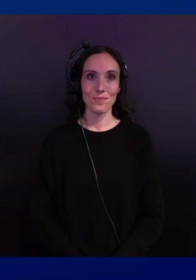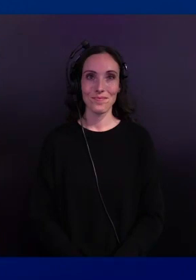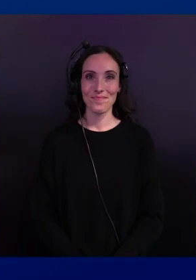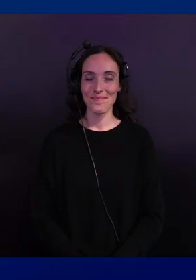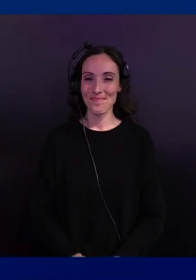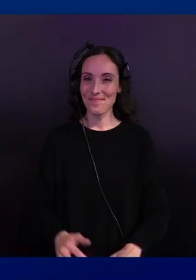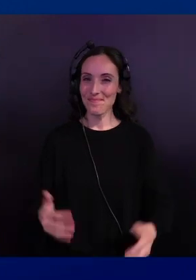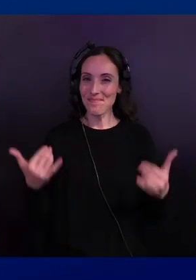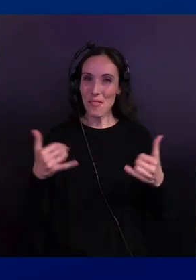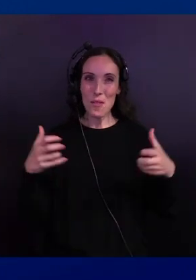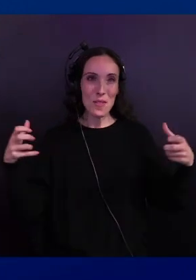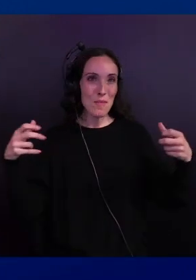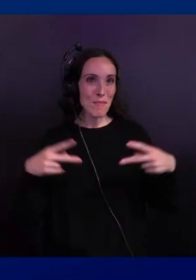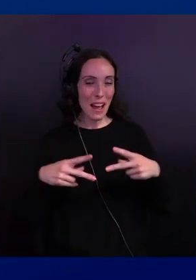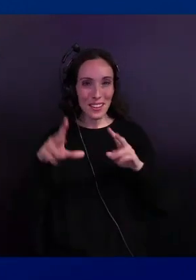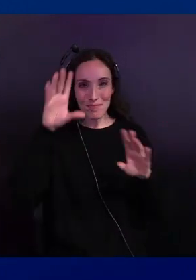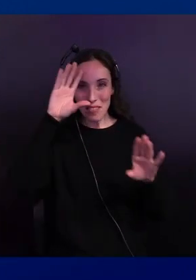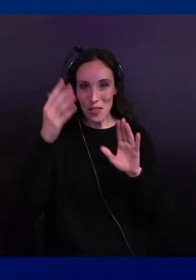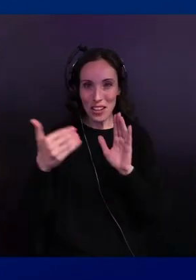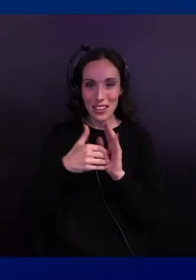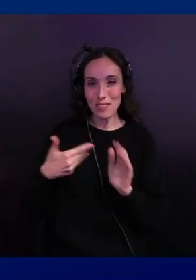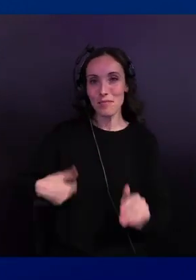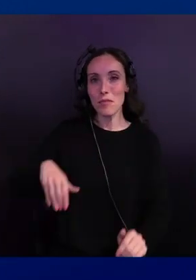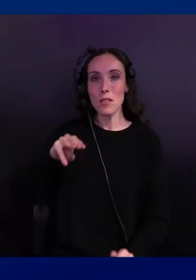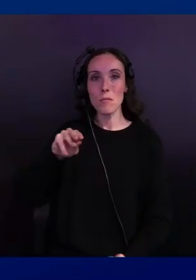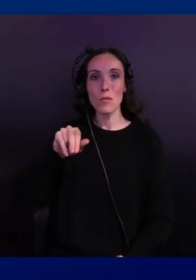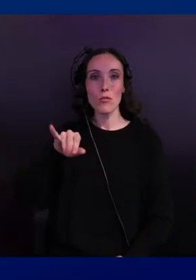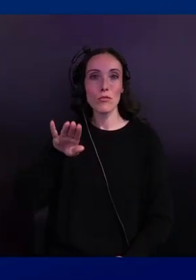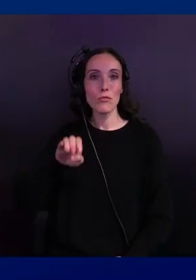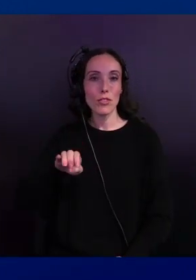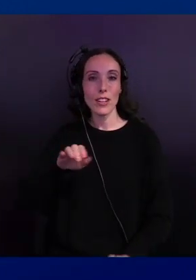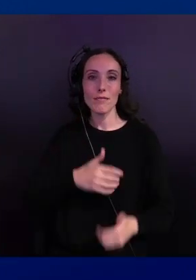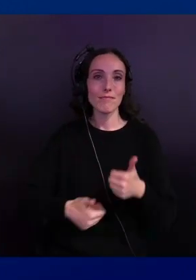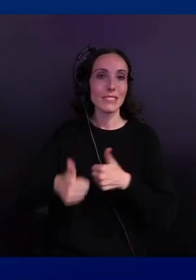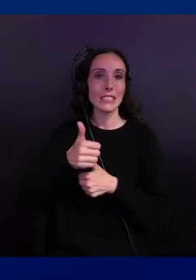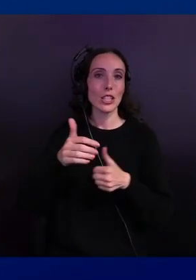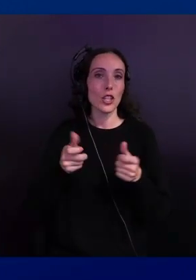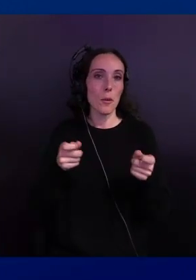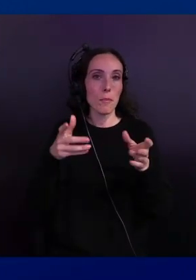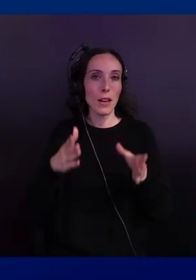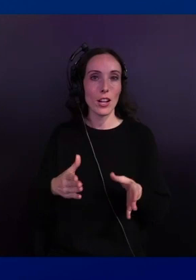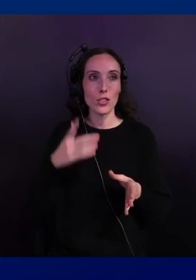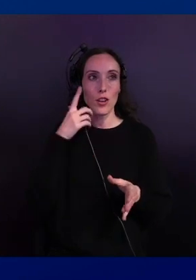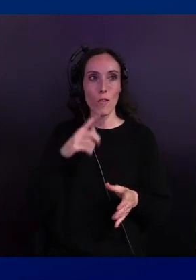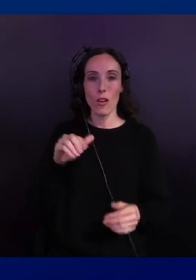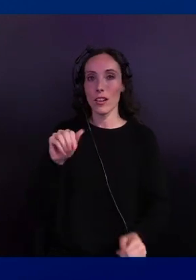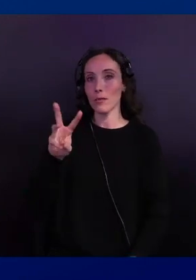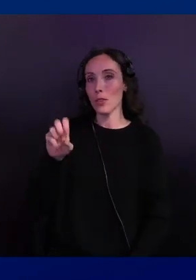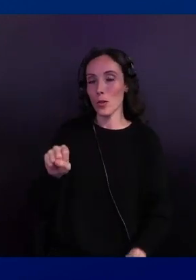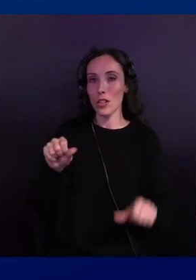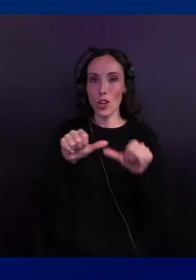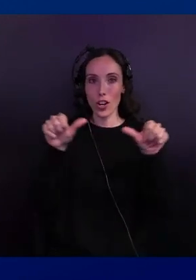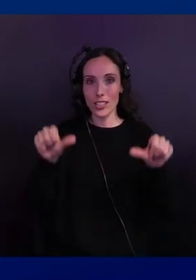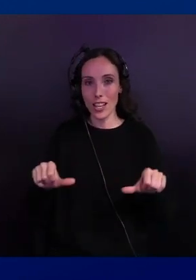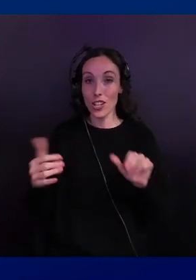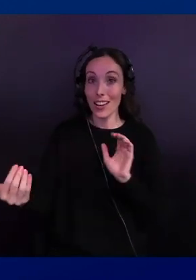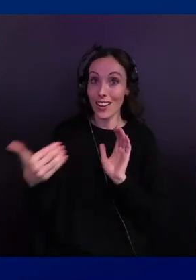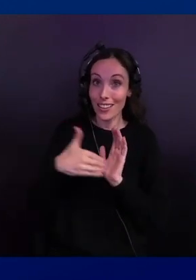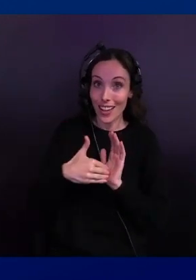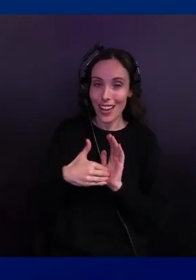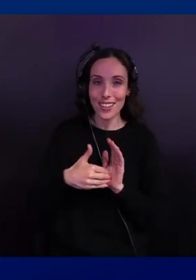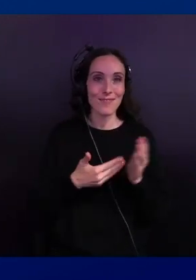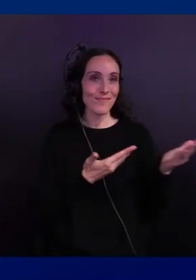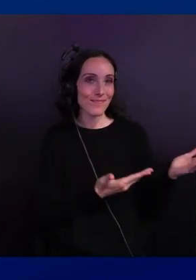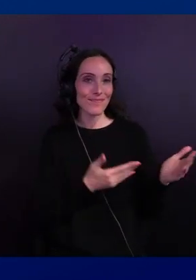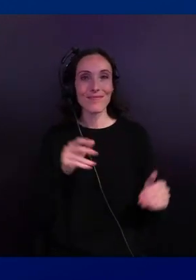And we're back. Hi again. I'm Marie Carlton, Senior Manager for Partner Solutions Architecture, and I am joined again